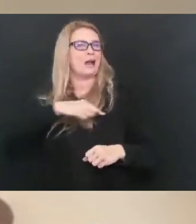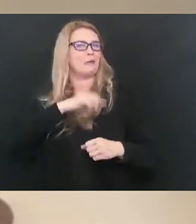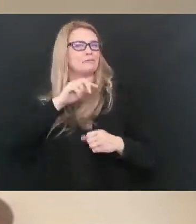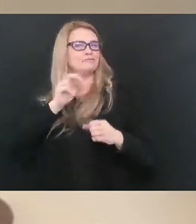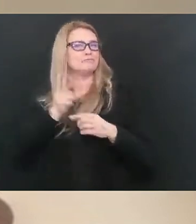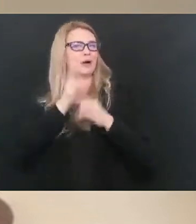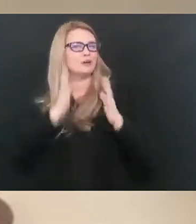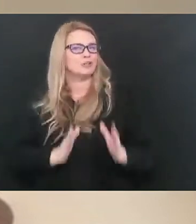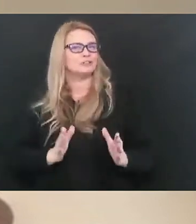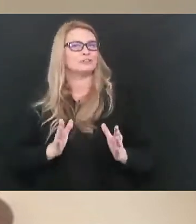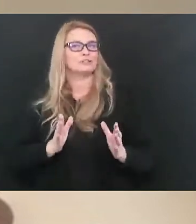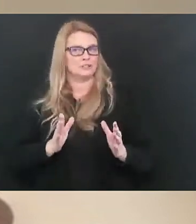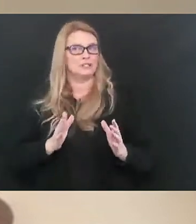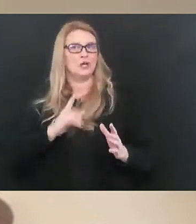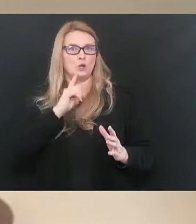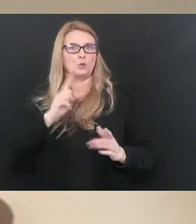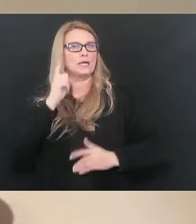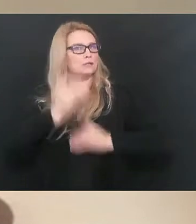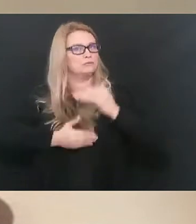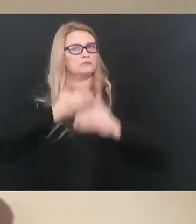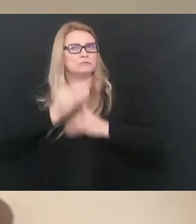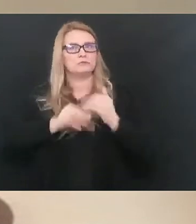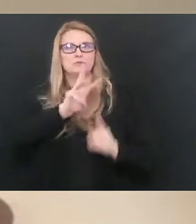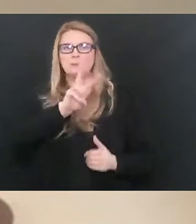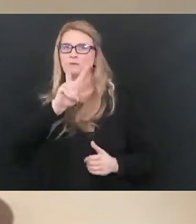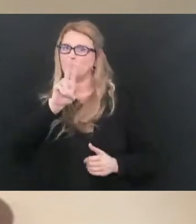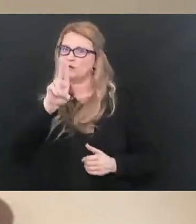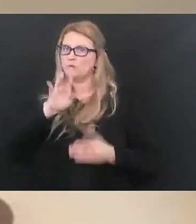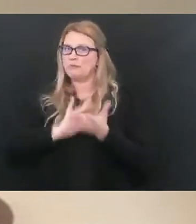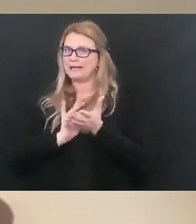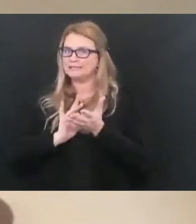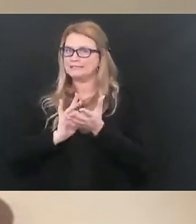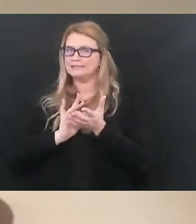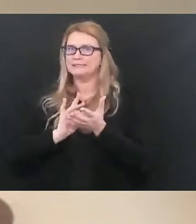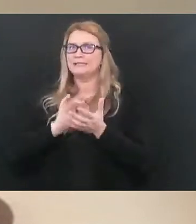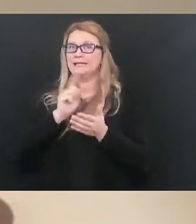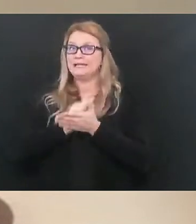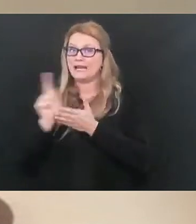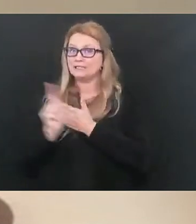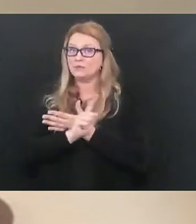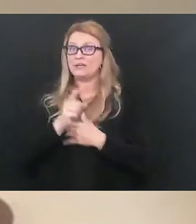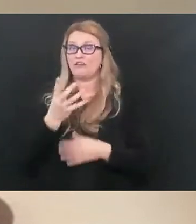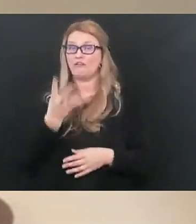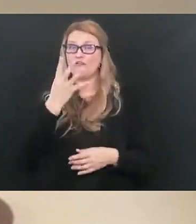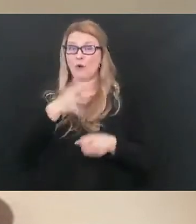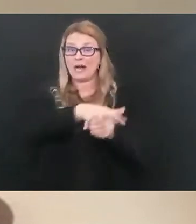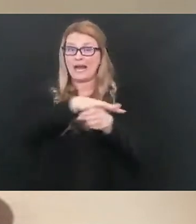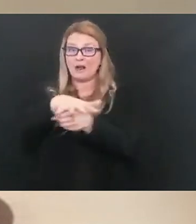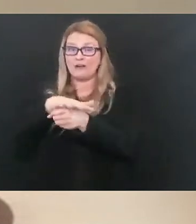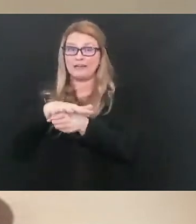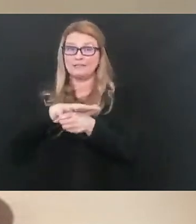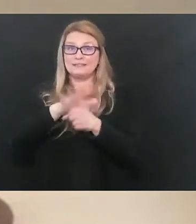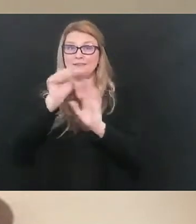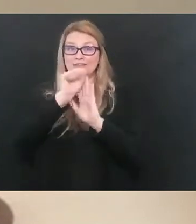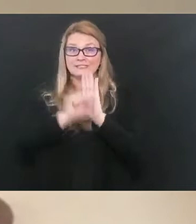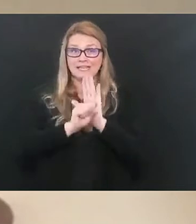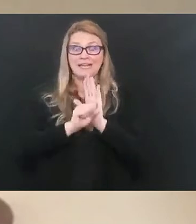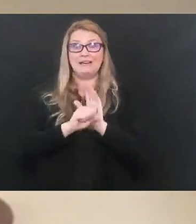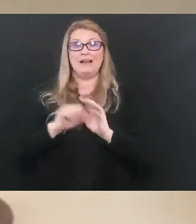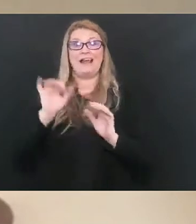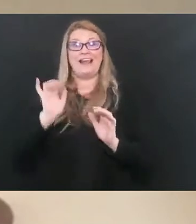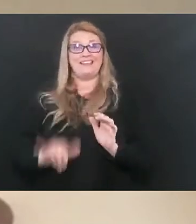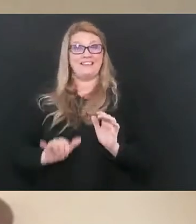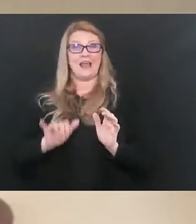movement with West Virginia University Medicine next week in 4 areas of the state, and that will be followed by